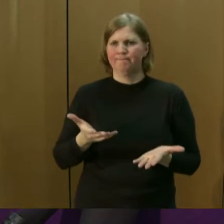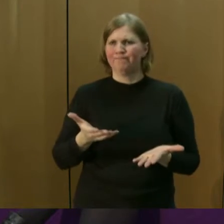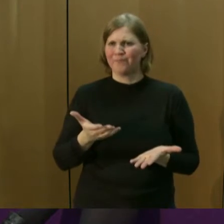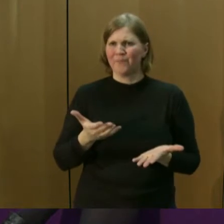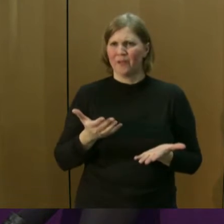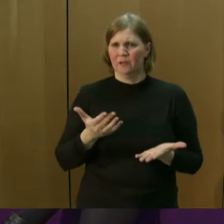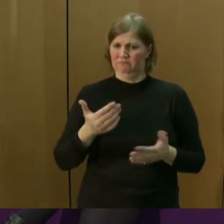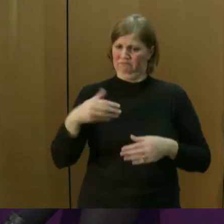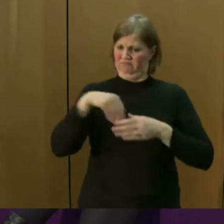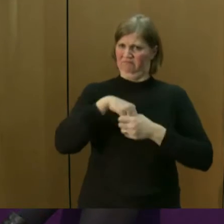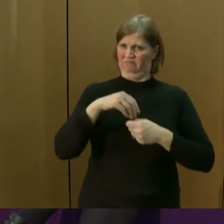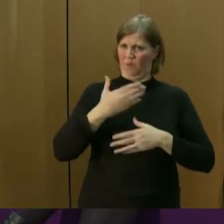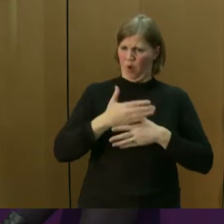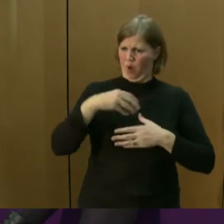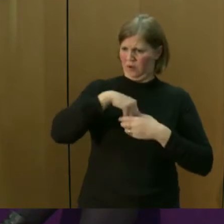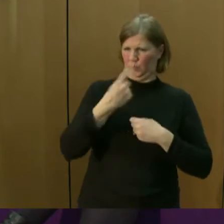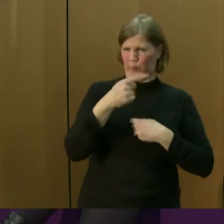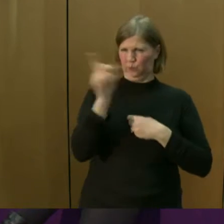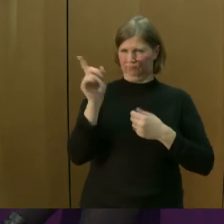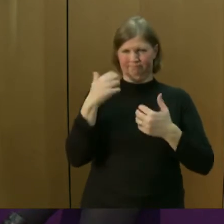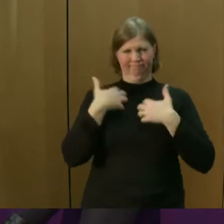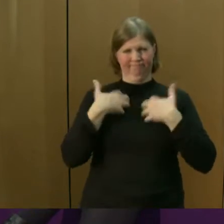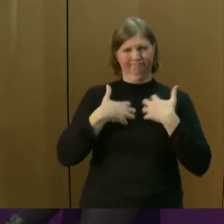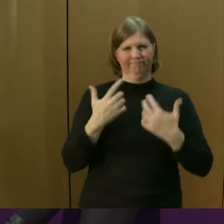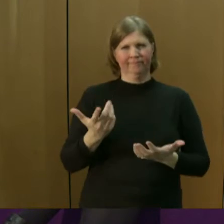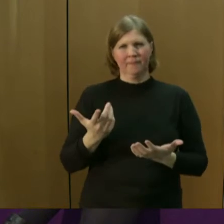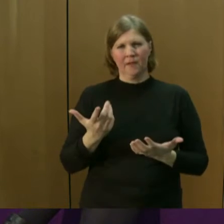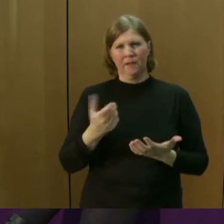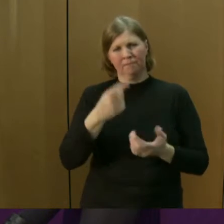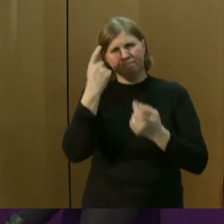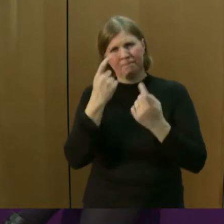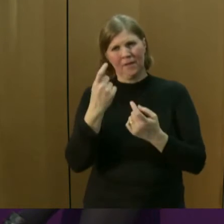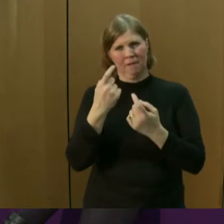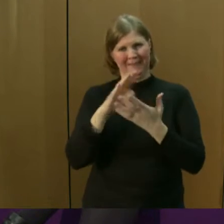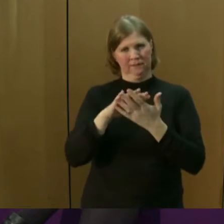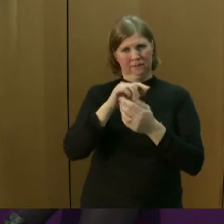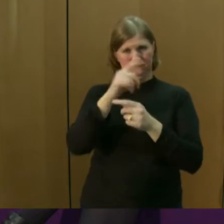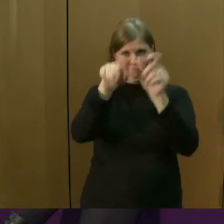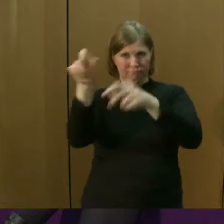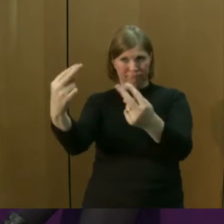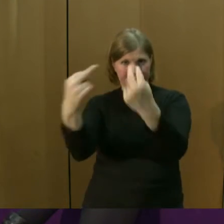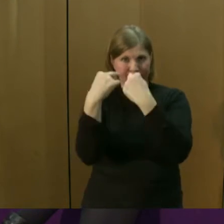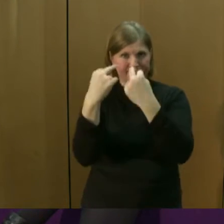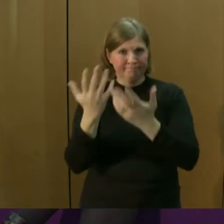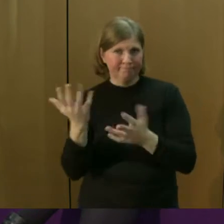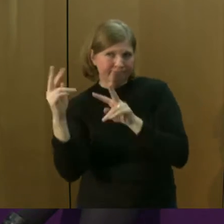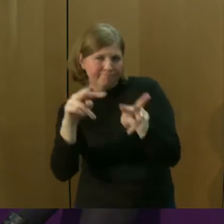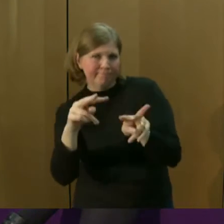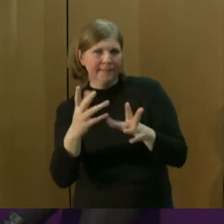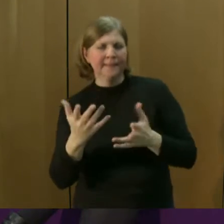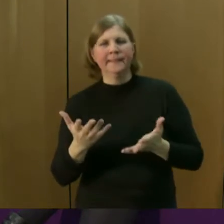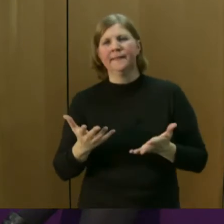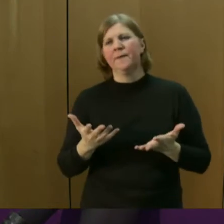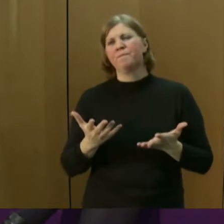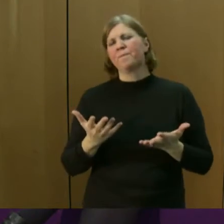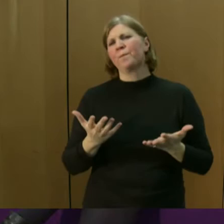think of it from their perspective, not yours. And I think it's more important to think about that where you are now